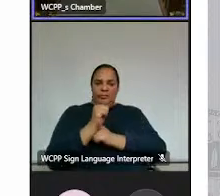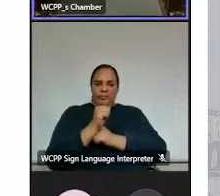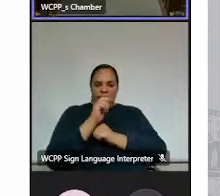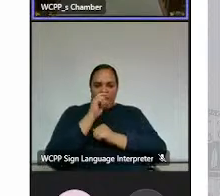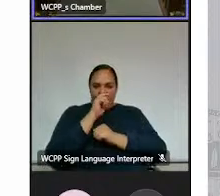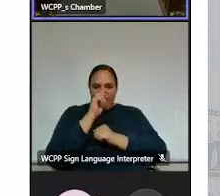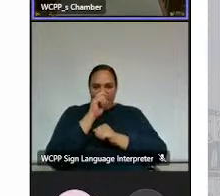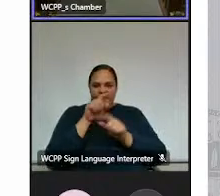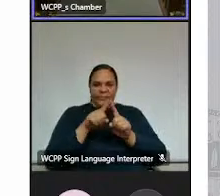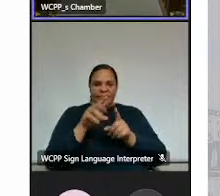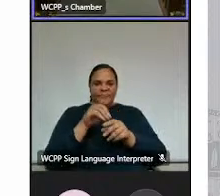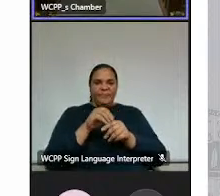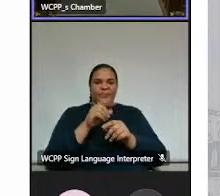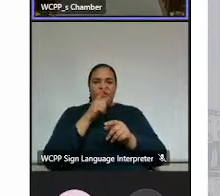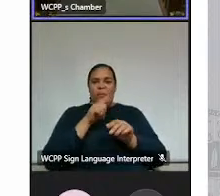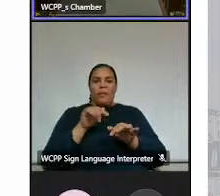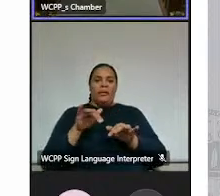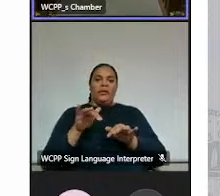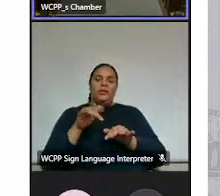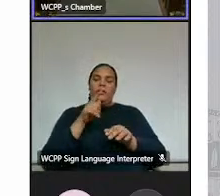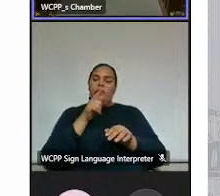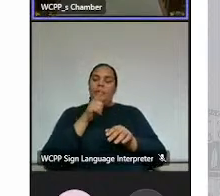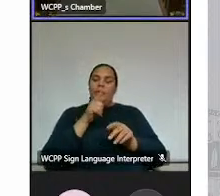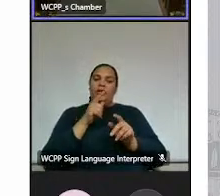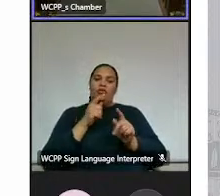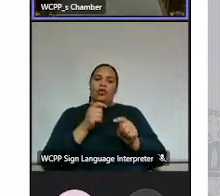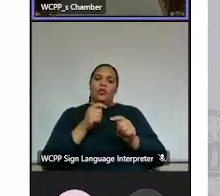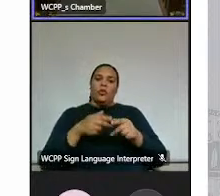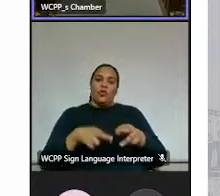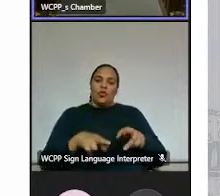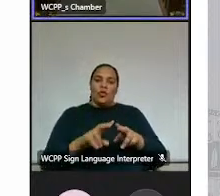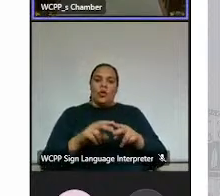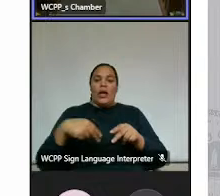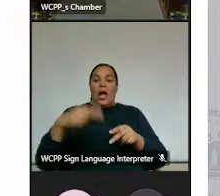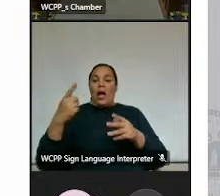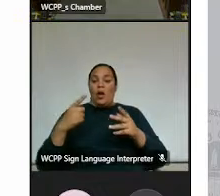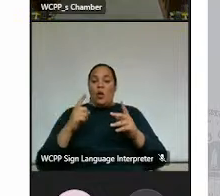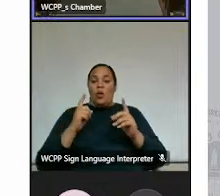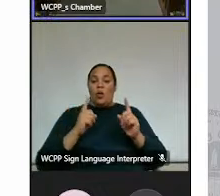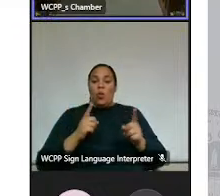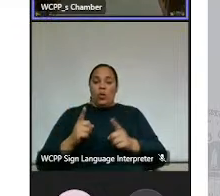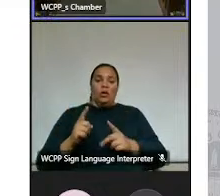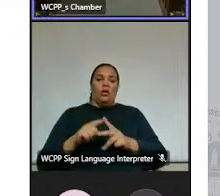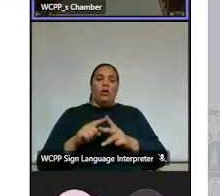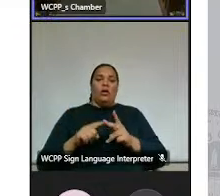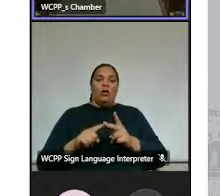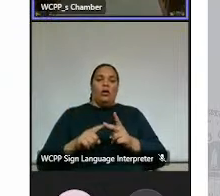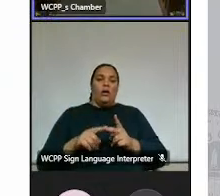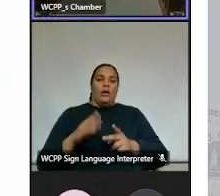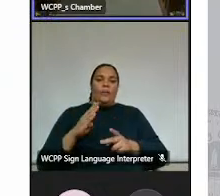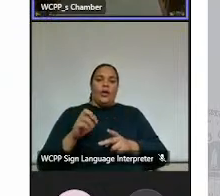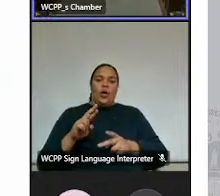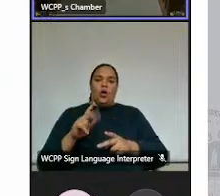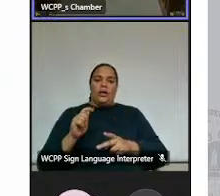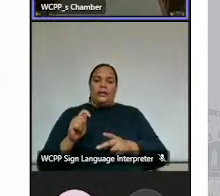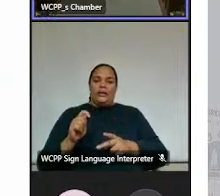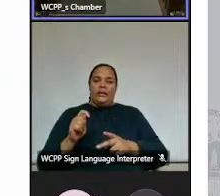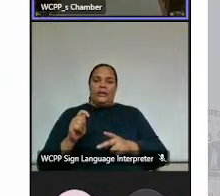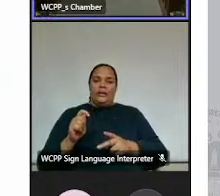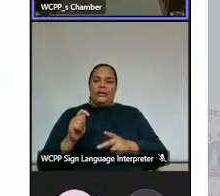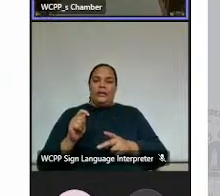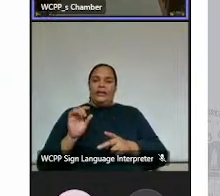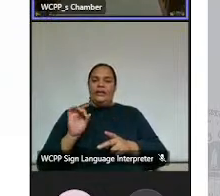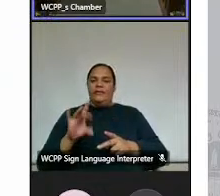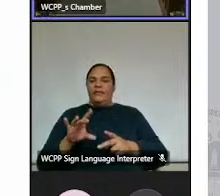These include public transport roads, high order public transport roads of a BRT type